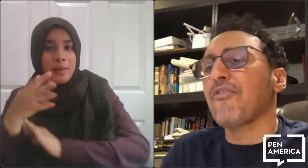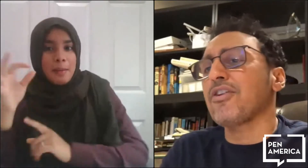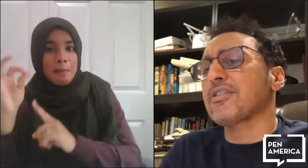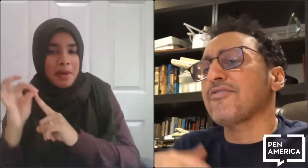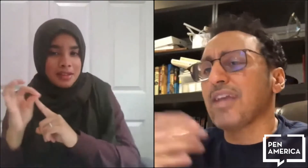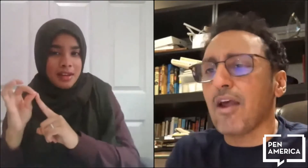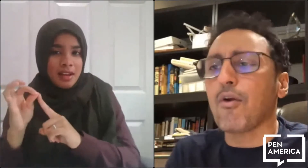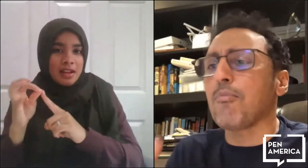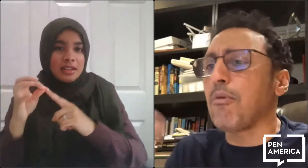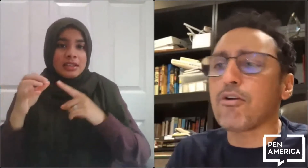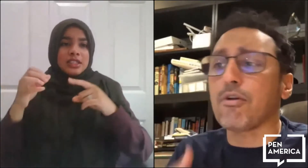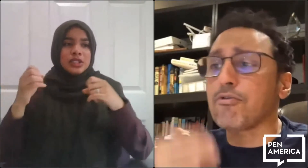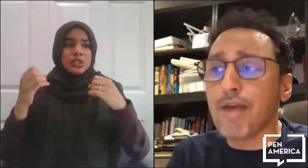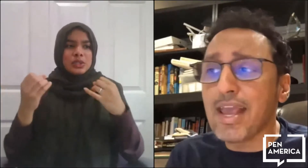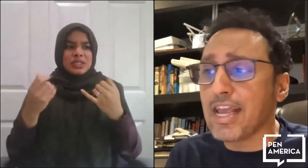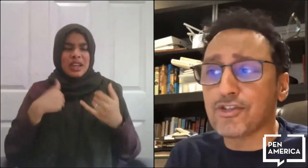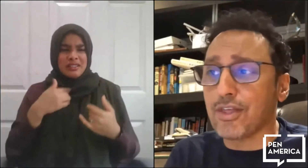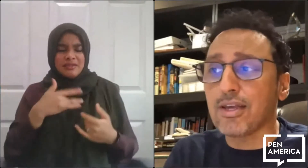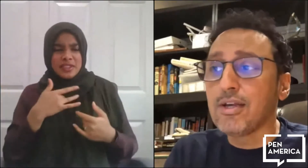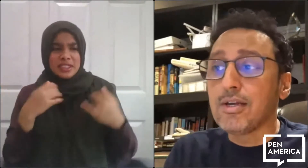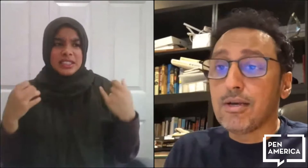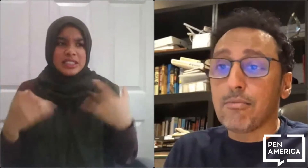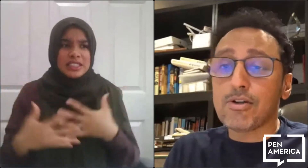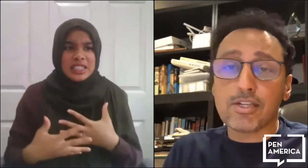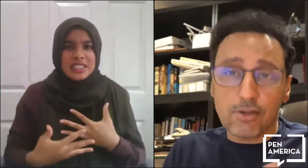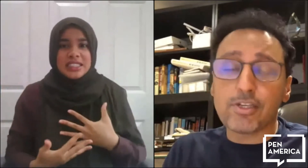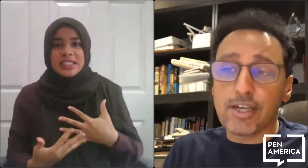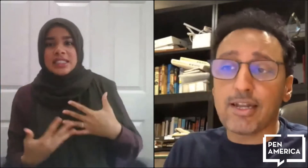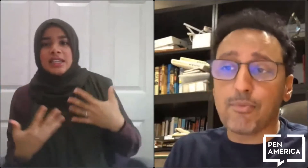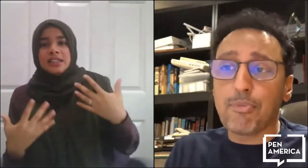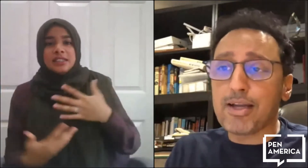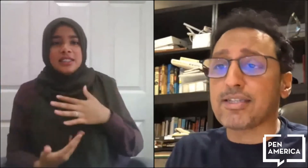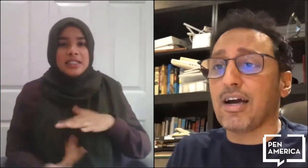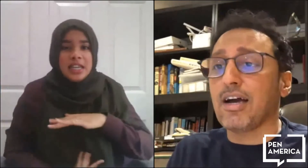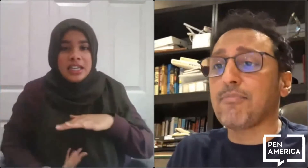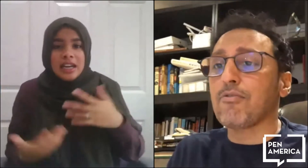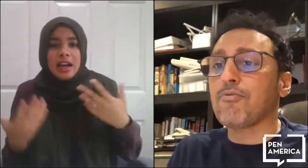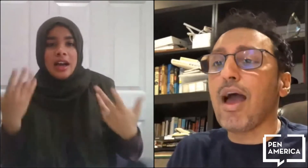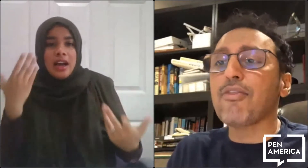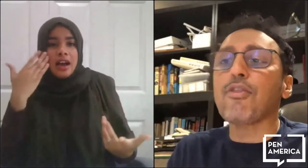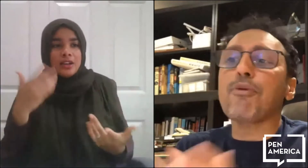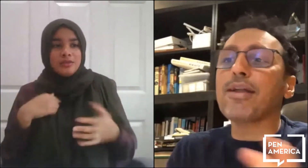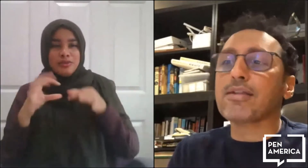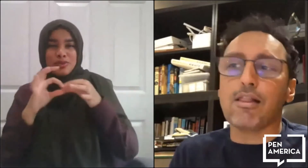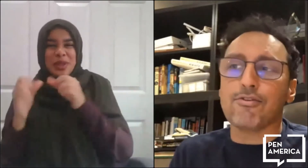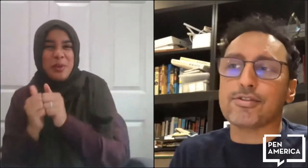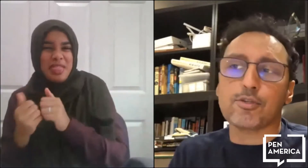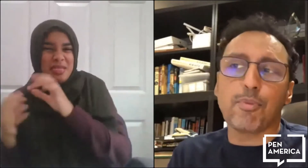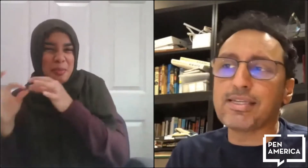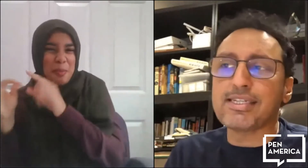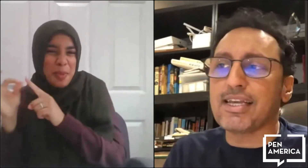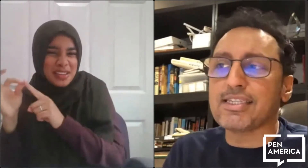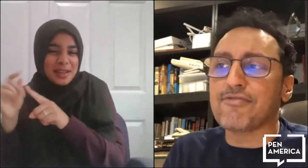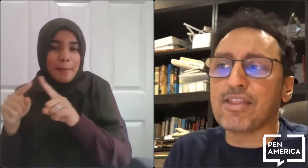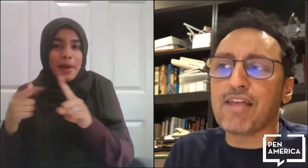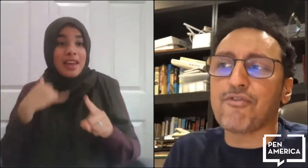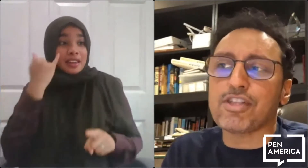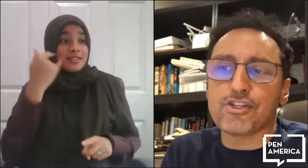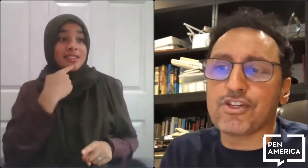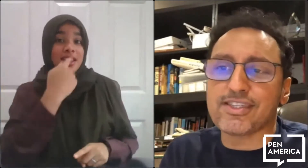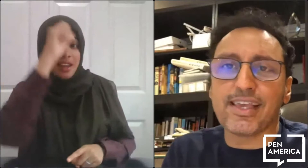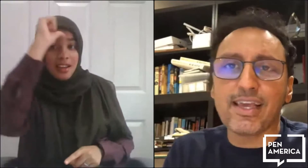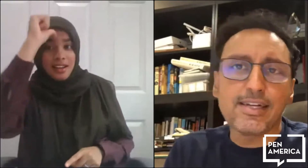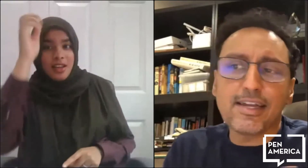the reference of terror, murder, and rage that most associated with Pakistan, but rather the bright colors and spicy tastes of